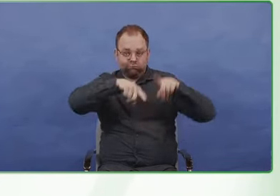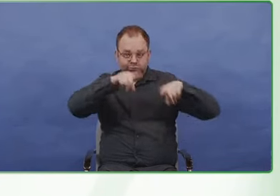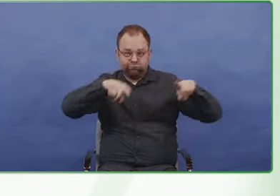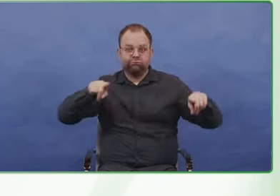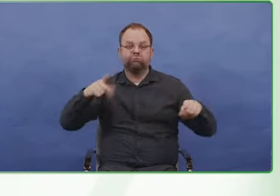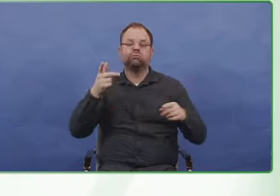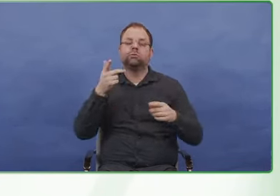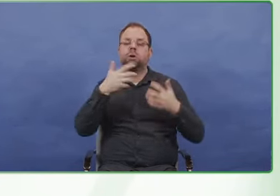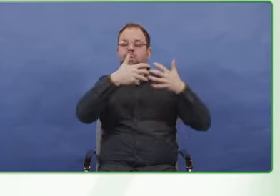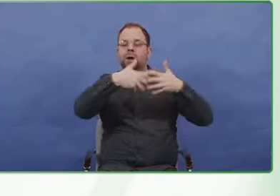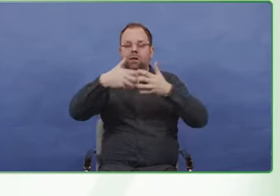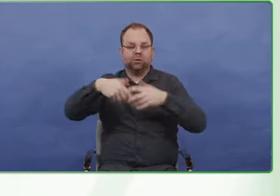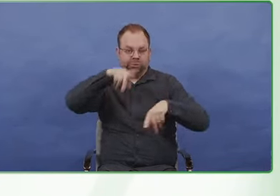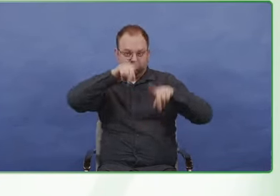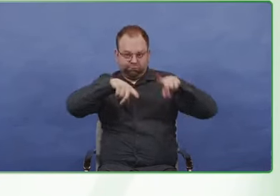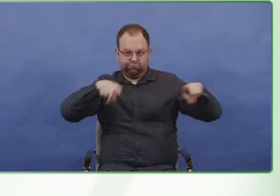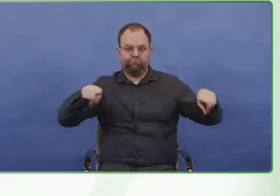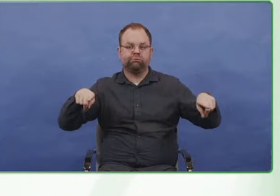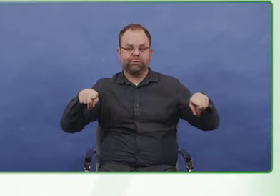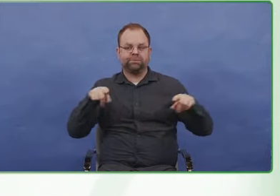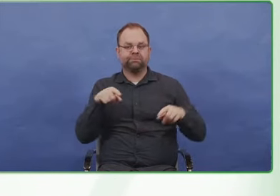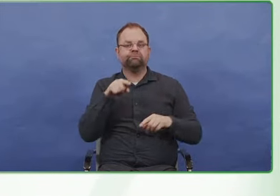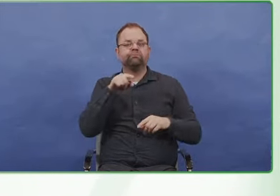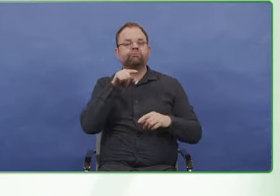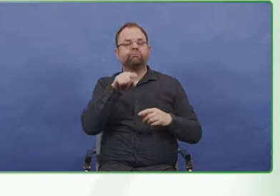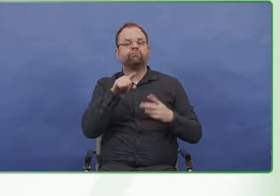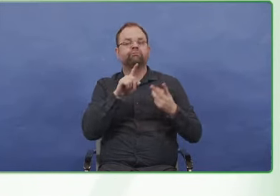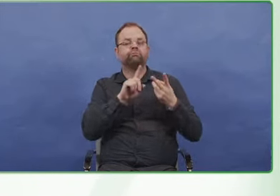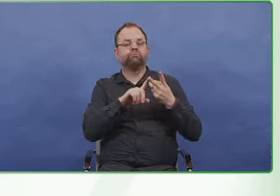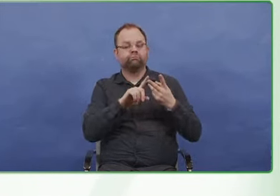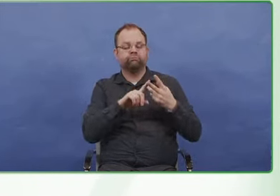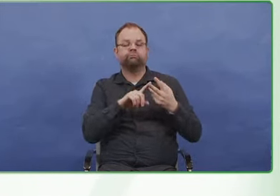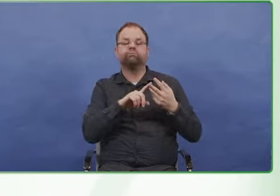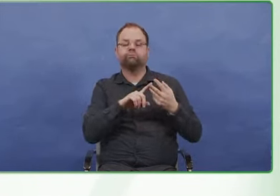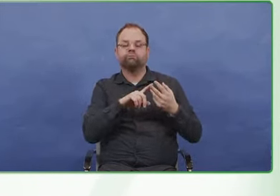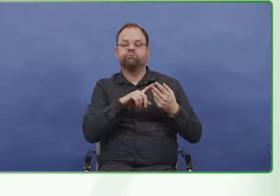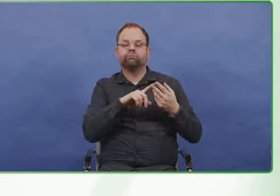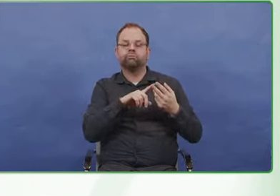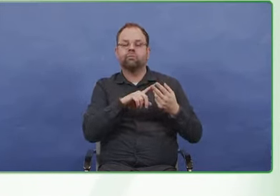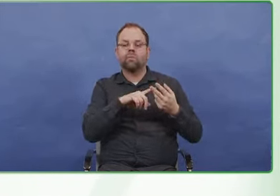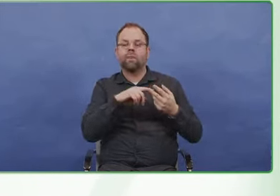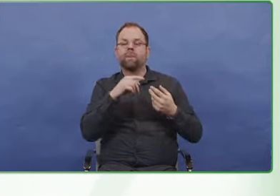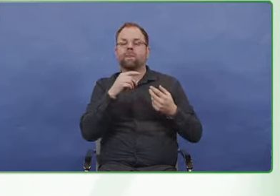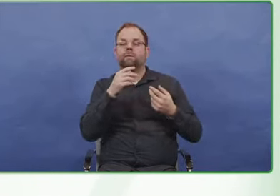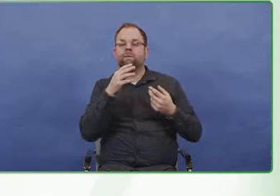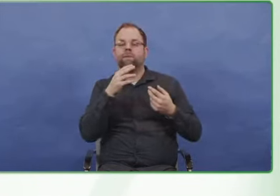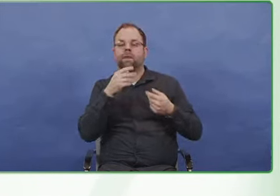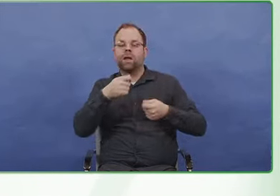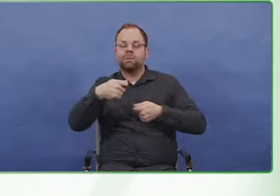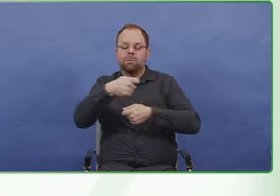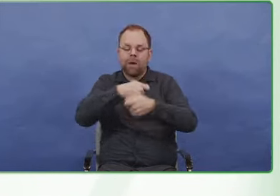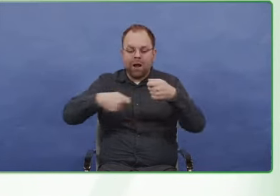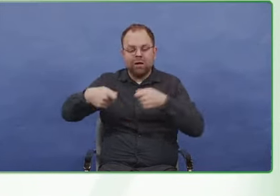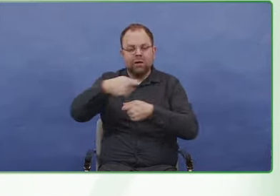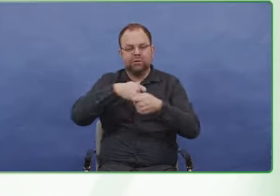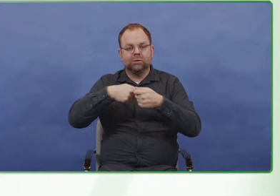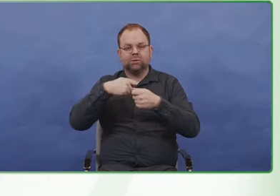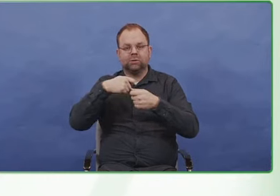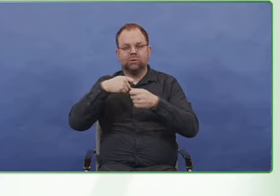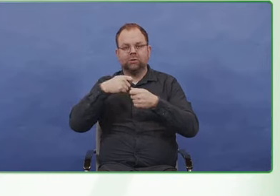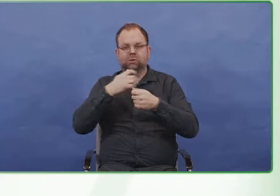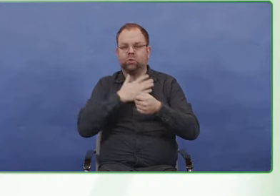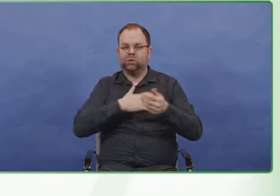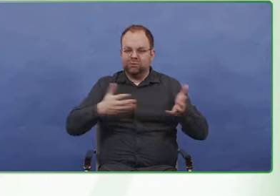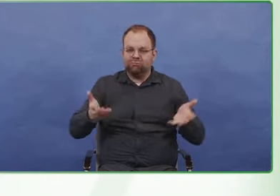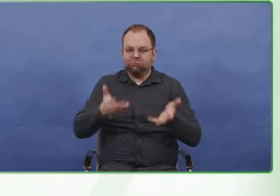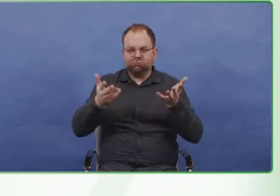this, we keeping the main objective, we have certain like low priority at policy level due to lack of